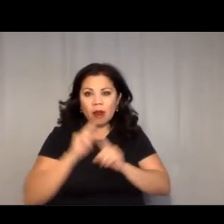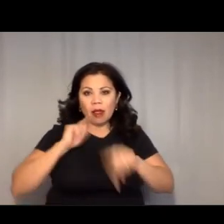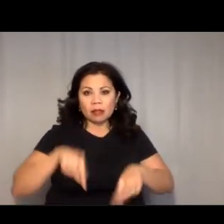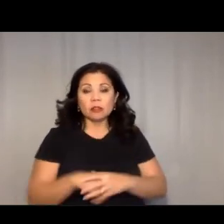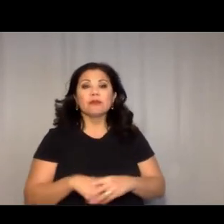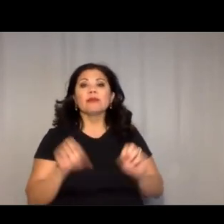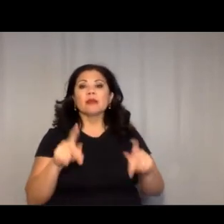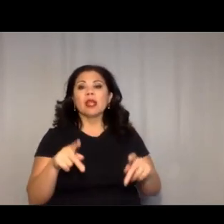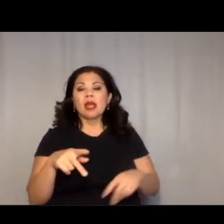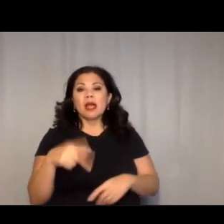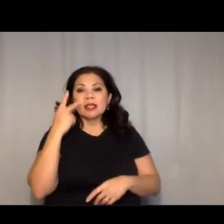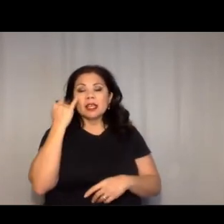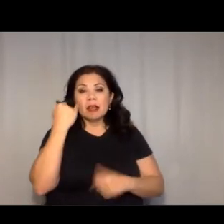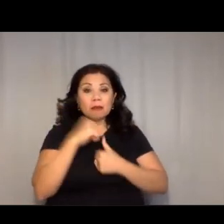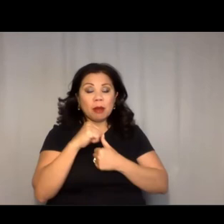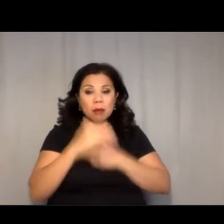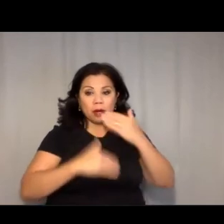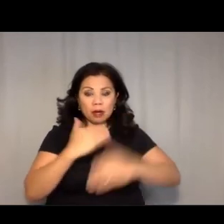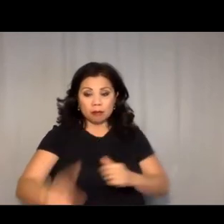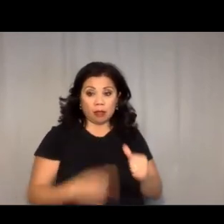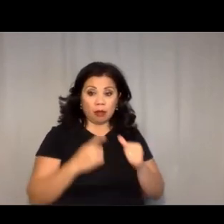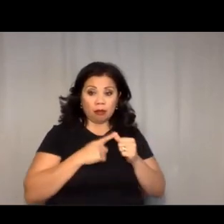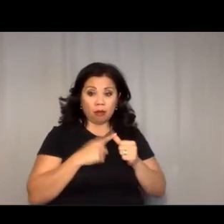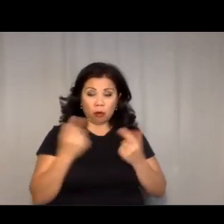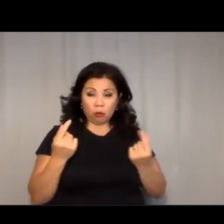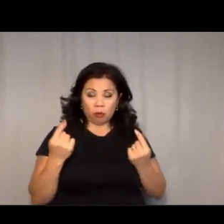these steps. All right, step one was